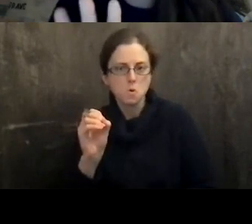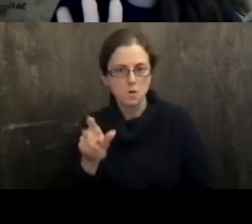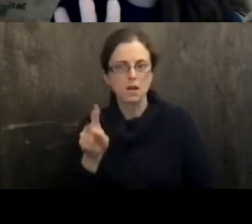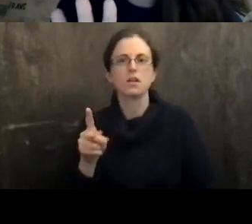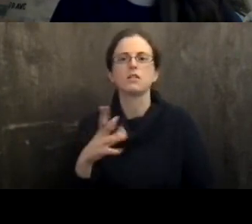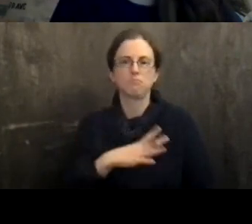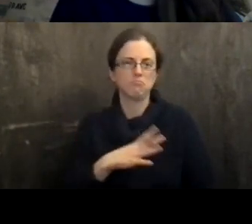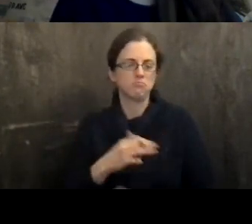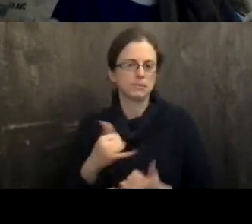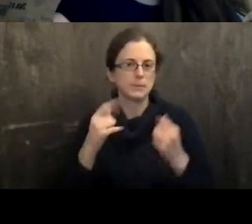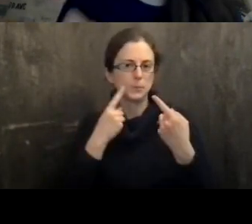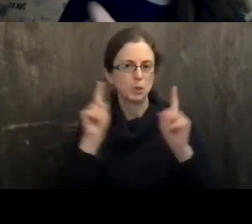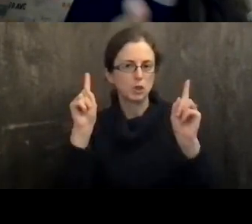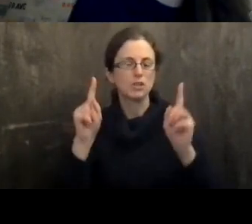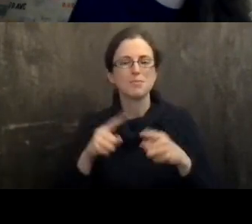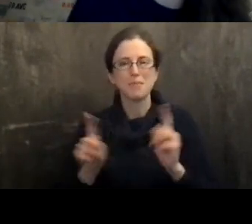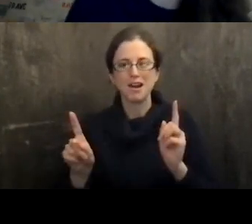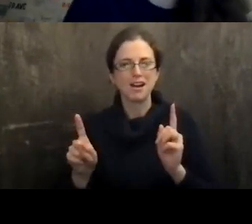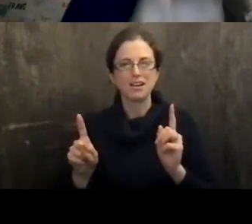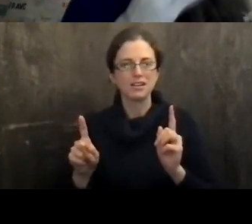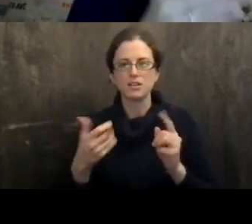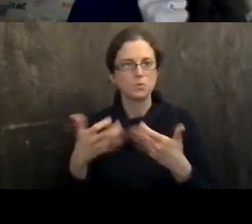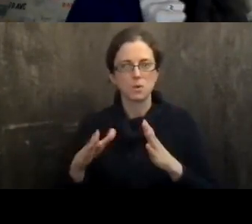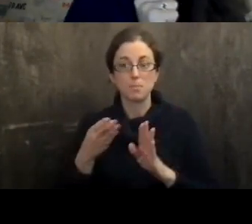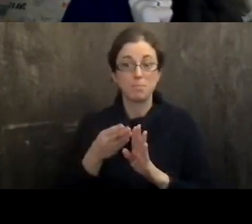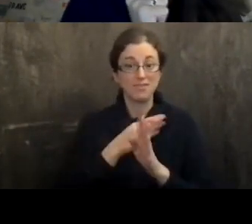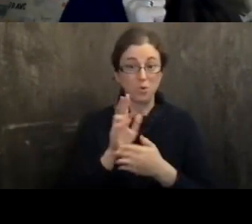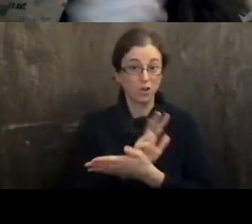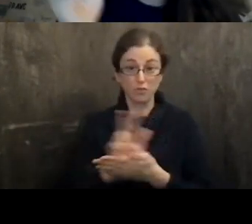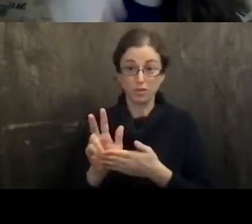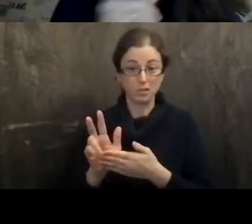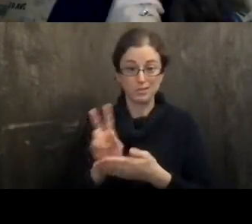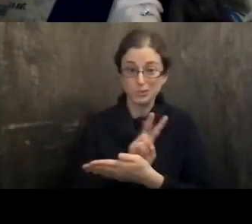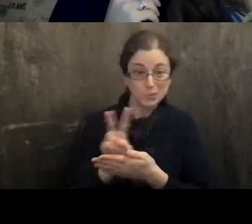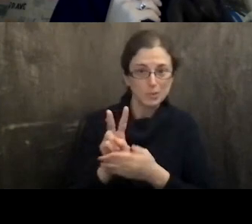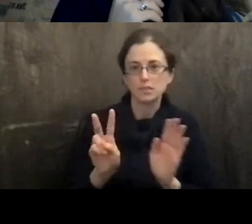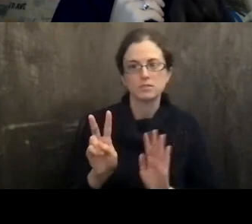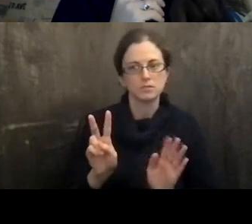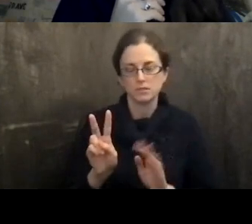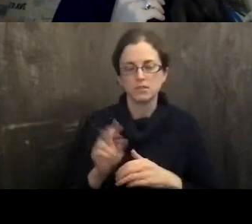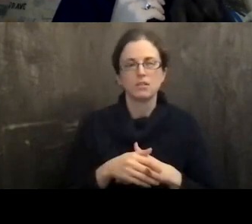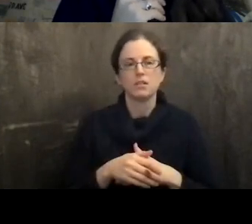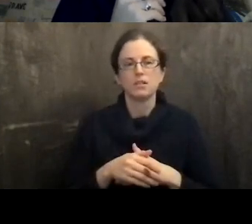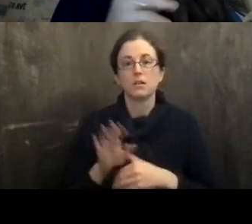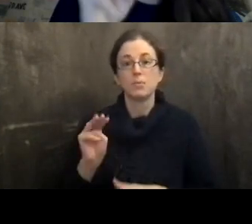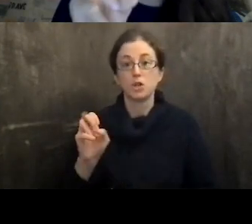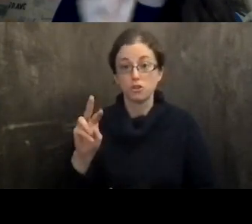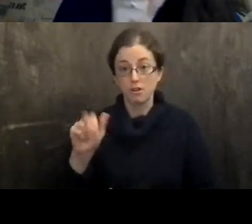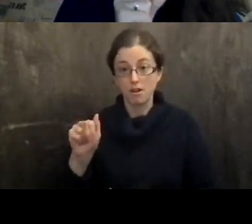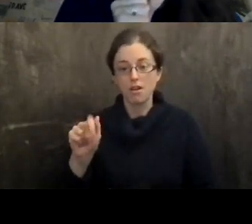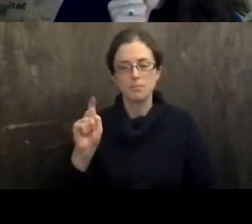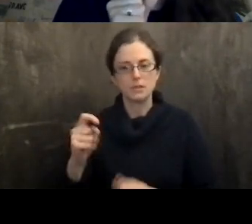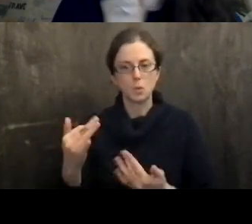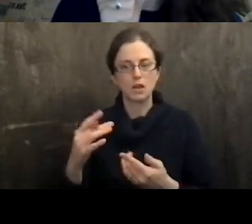still works. It just cannot be any sooner than 3 weeks for Pfizer, 4 weeks for Moderna.